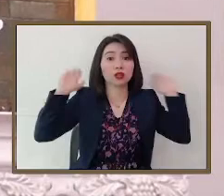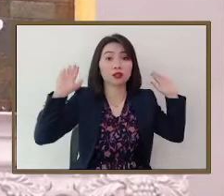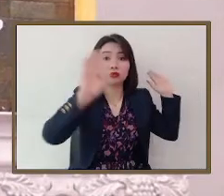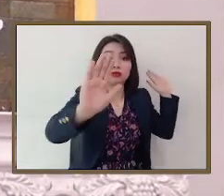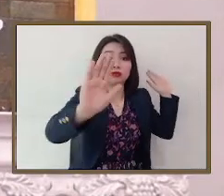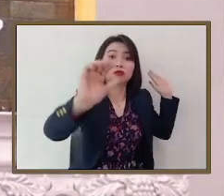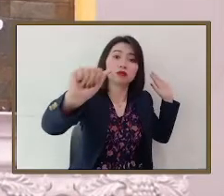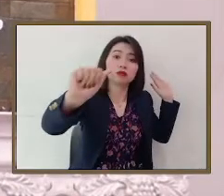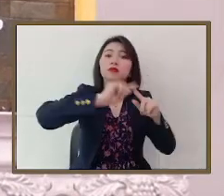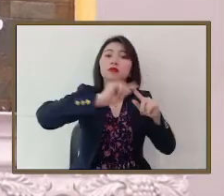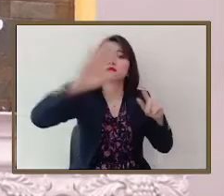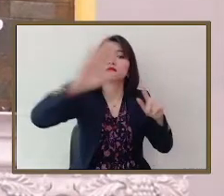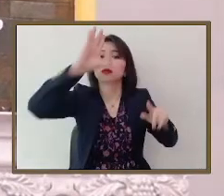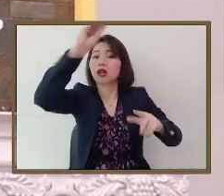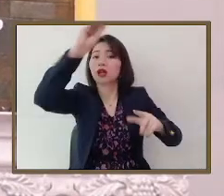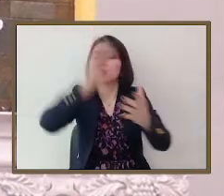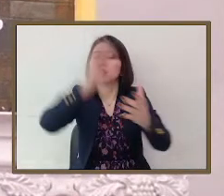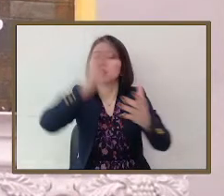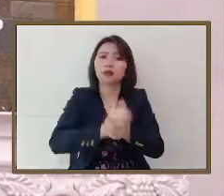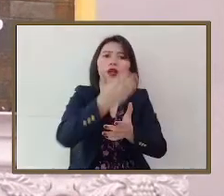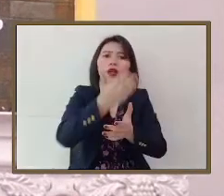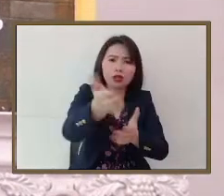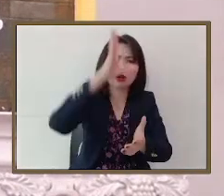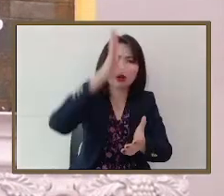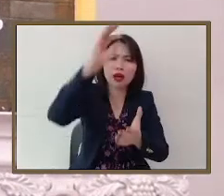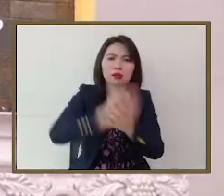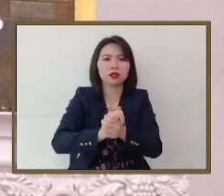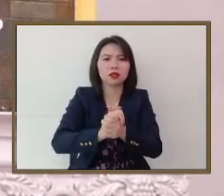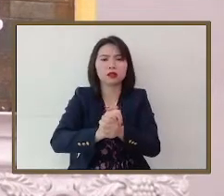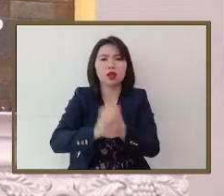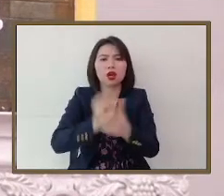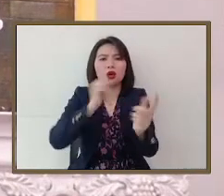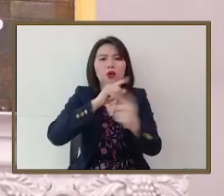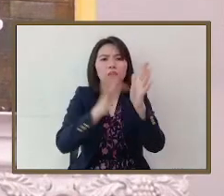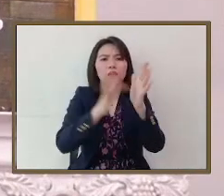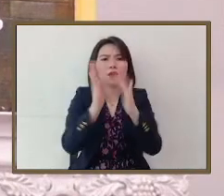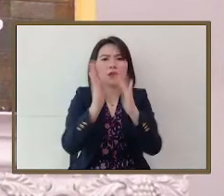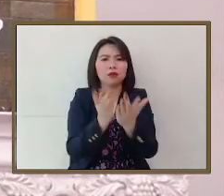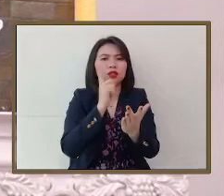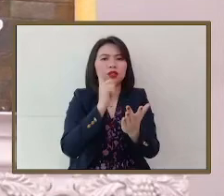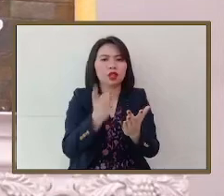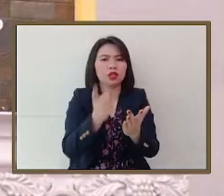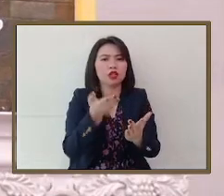All right. Ye husbands, how do you interpret when the Bible says, love your wives?